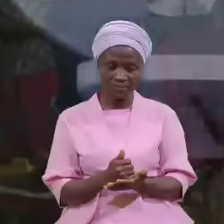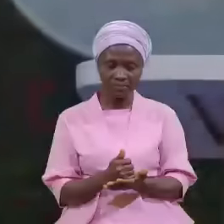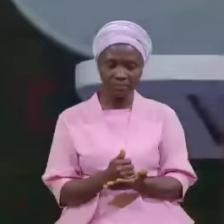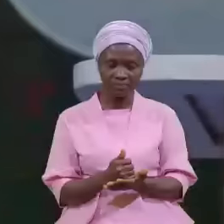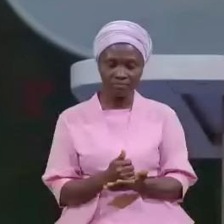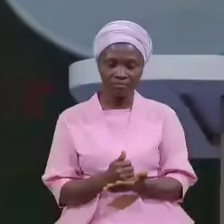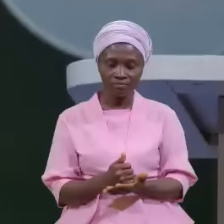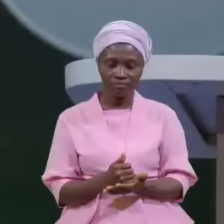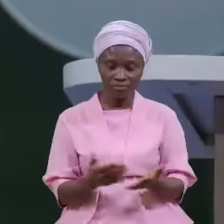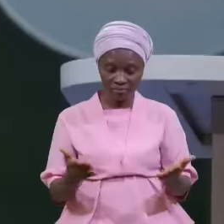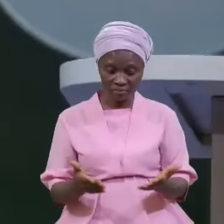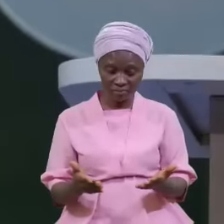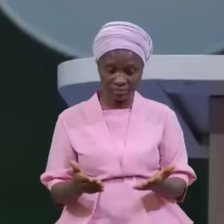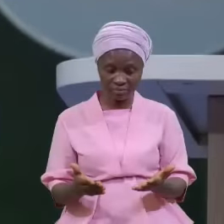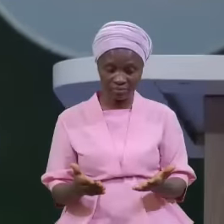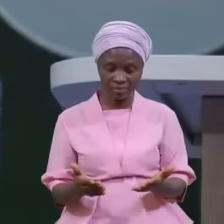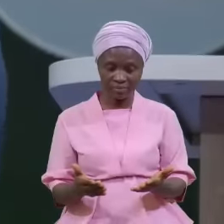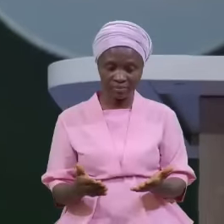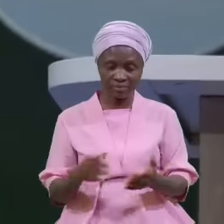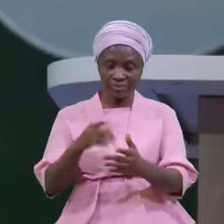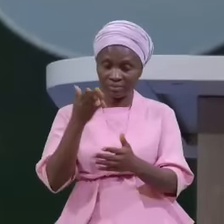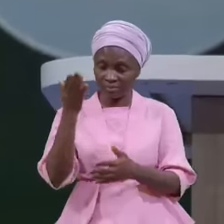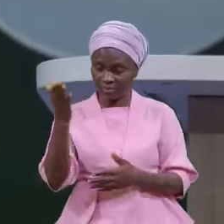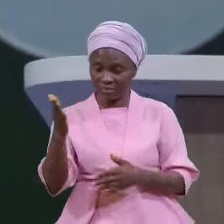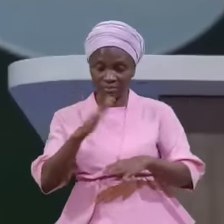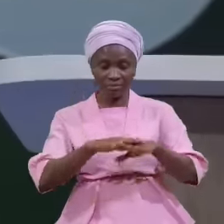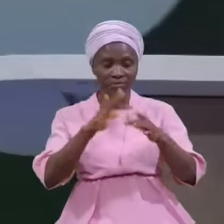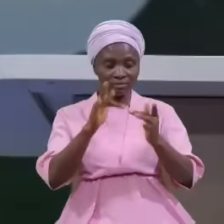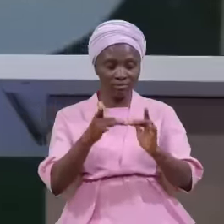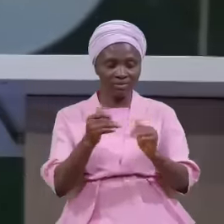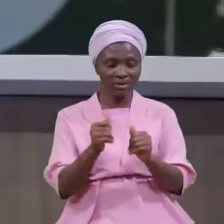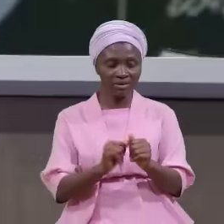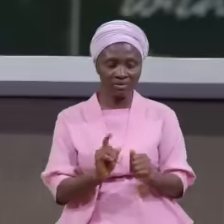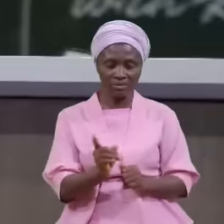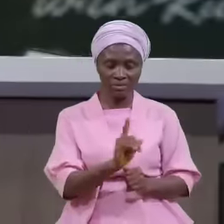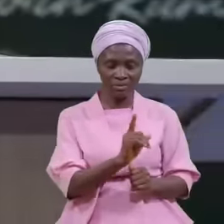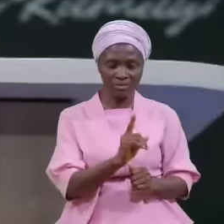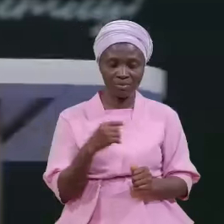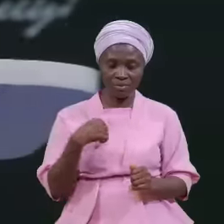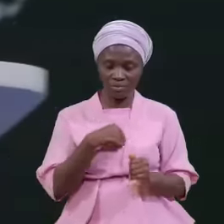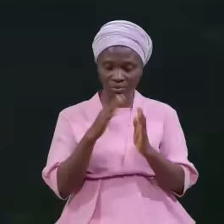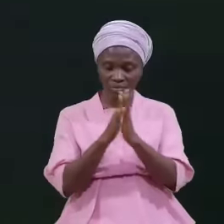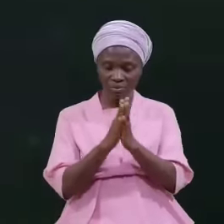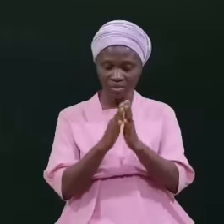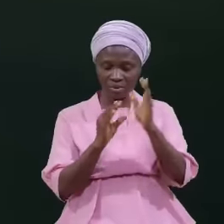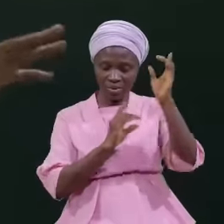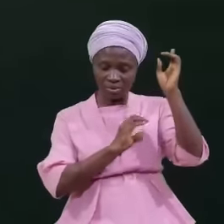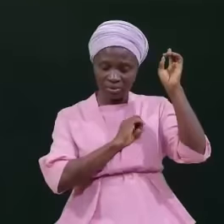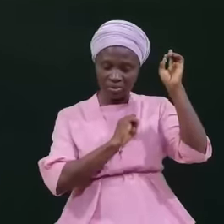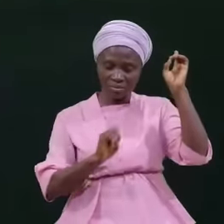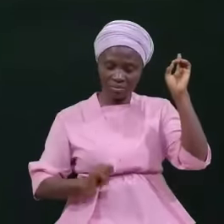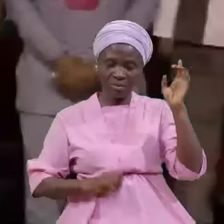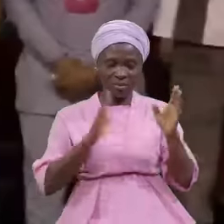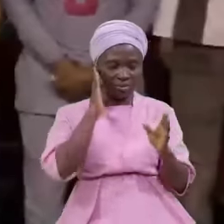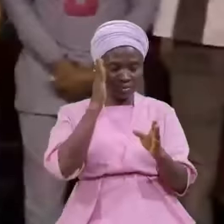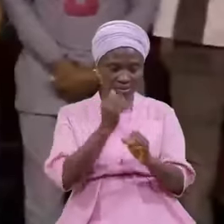Alpha location, there, online, everywhere, we pray Emmanuel will take over every